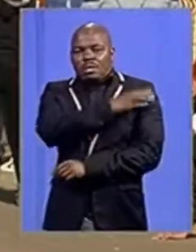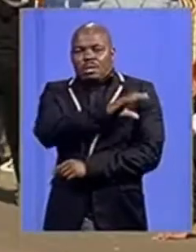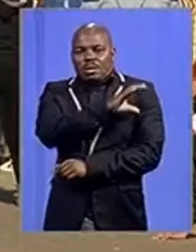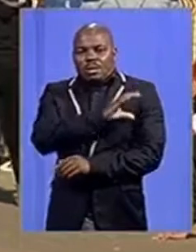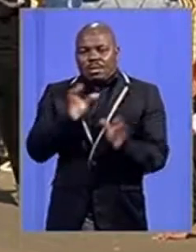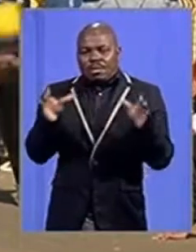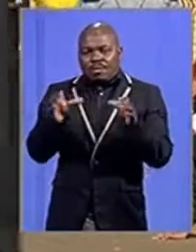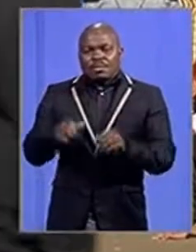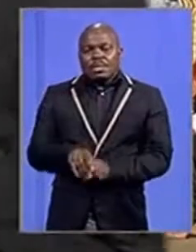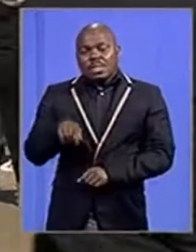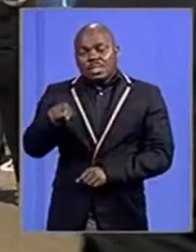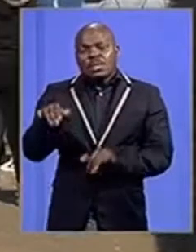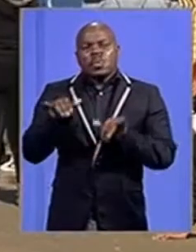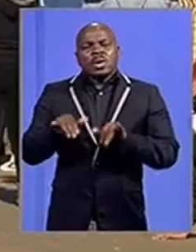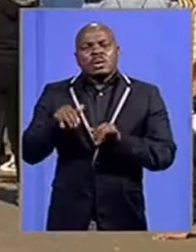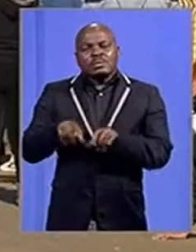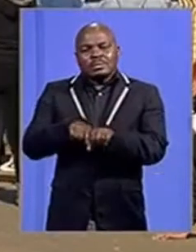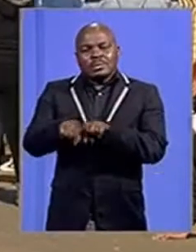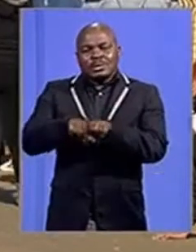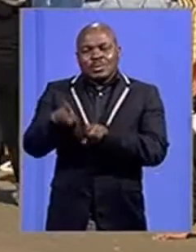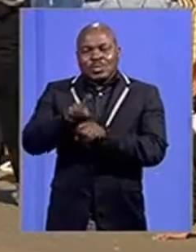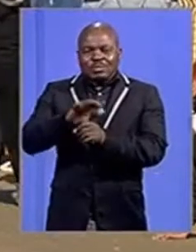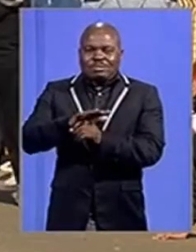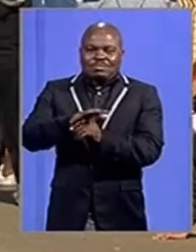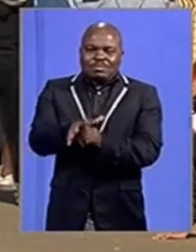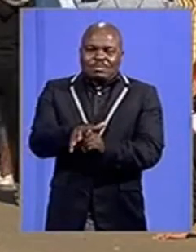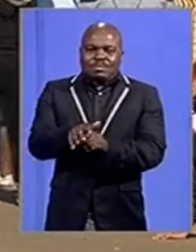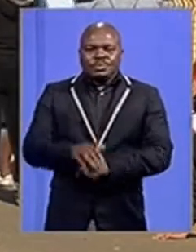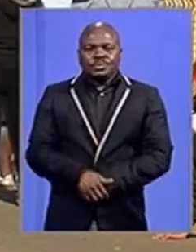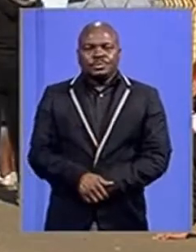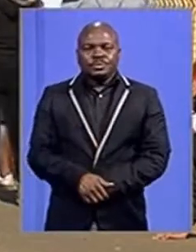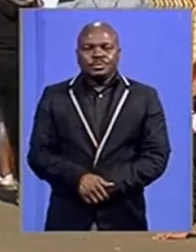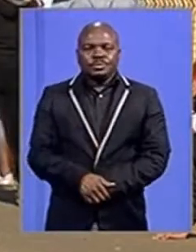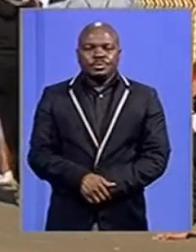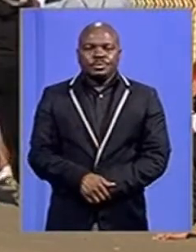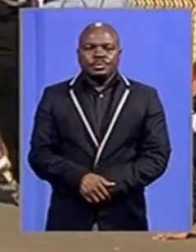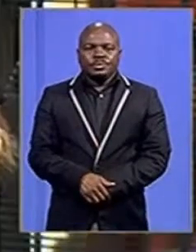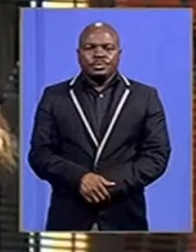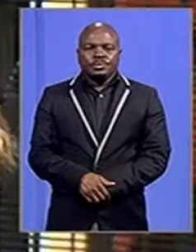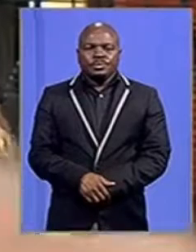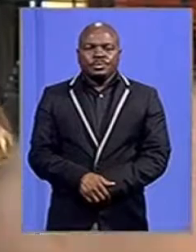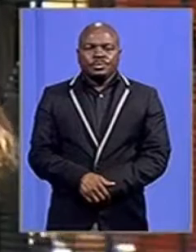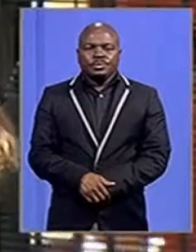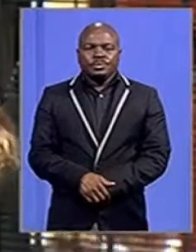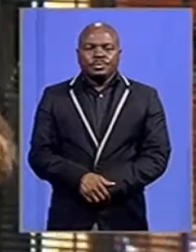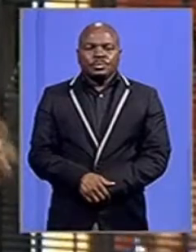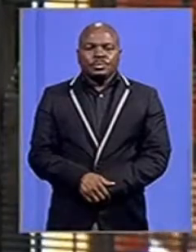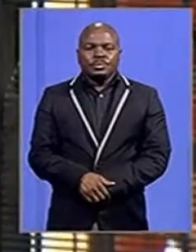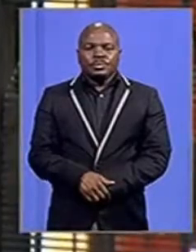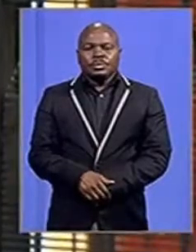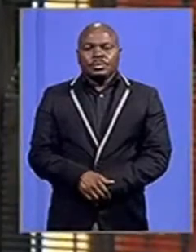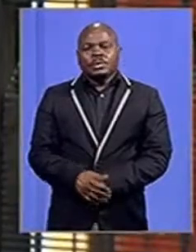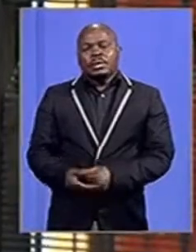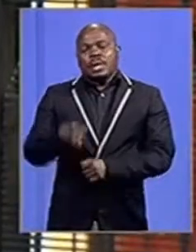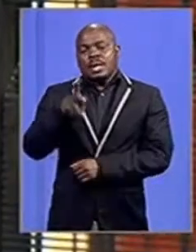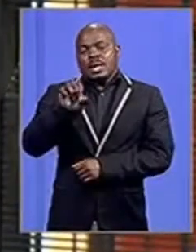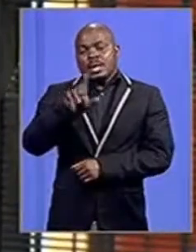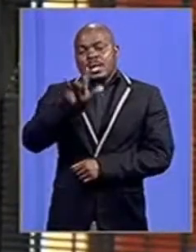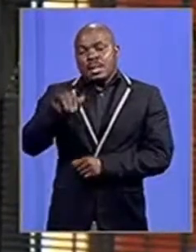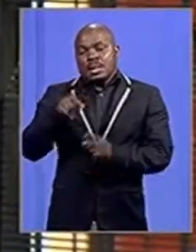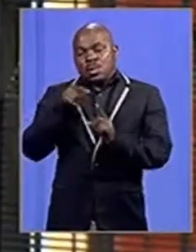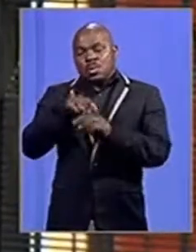Bontši ba emetše go dirwa diteko tša COVID-19. Repeat and chronic, you can come through. Ba go tshwana le Kelly van Wyk wa mengwaga